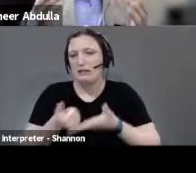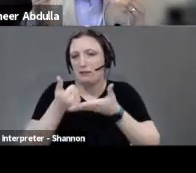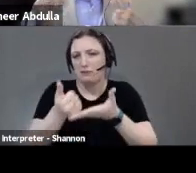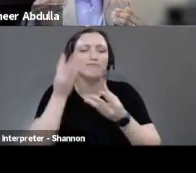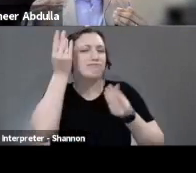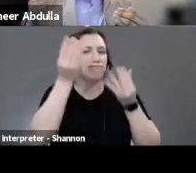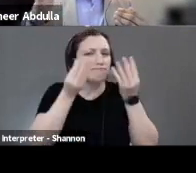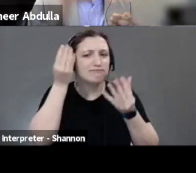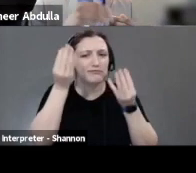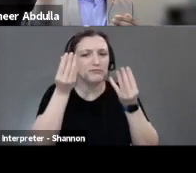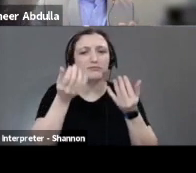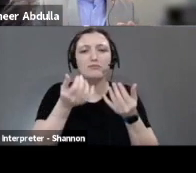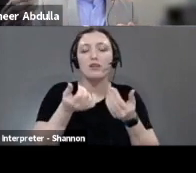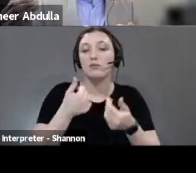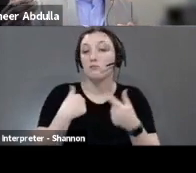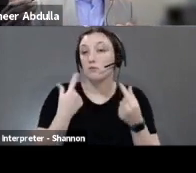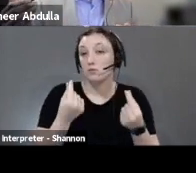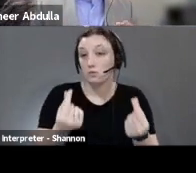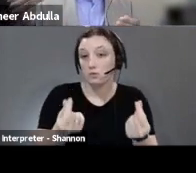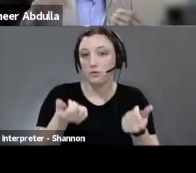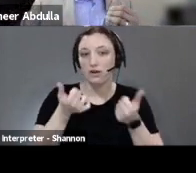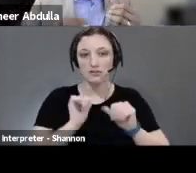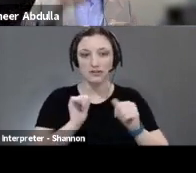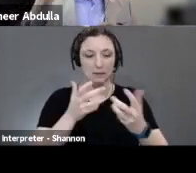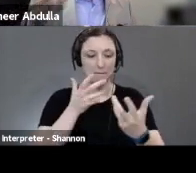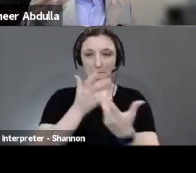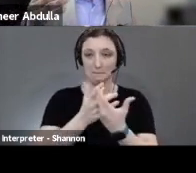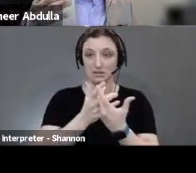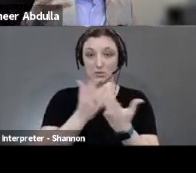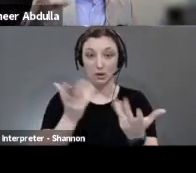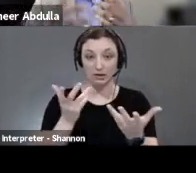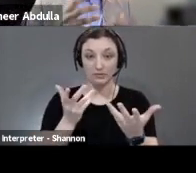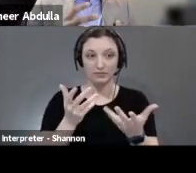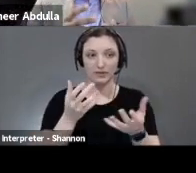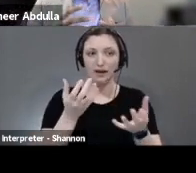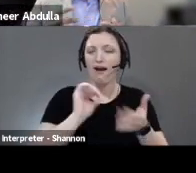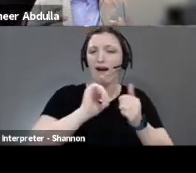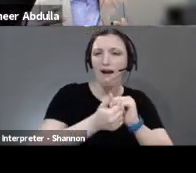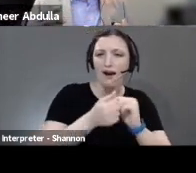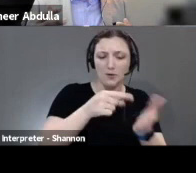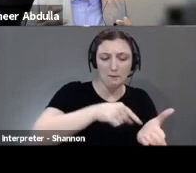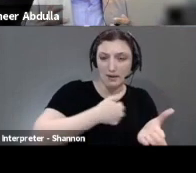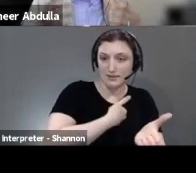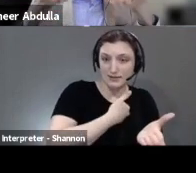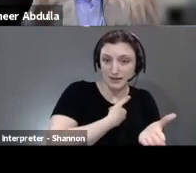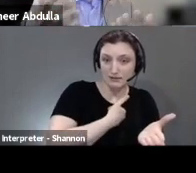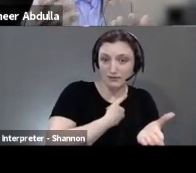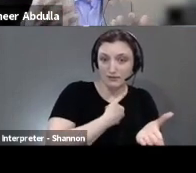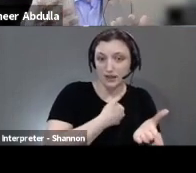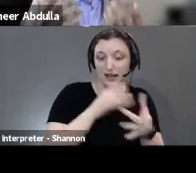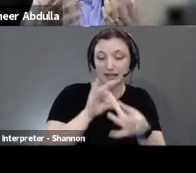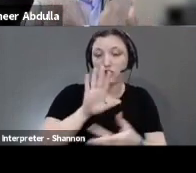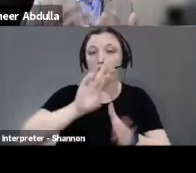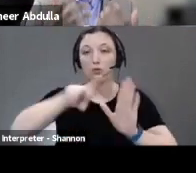I try to match the compensation method to your role or to the